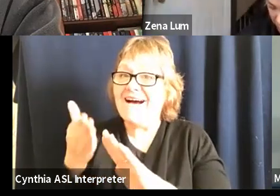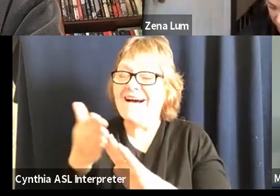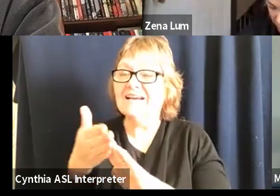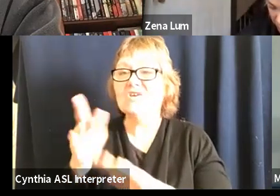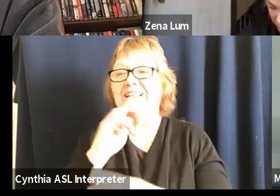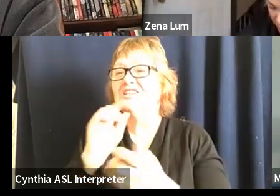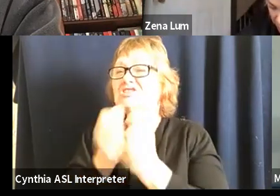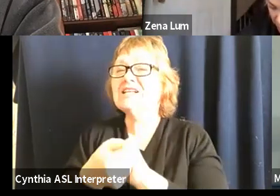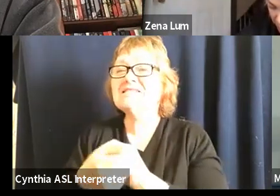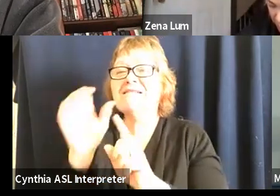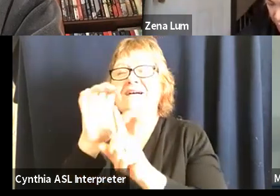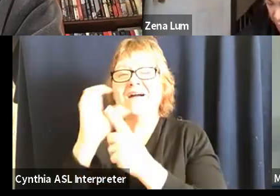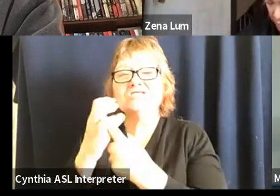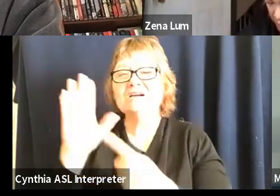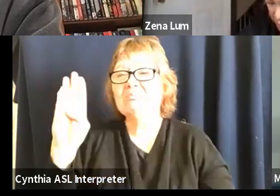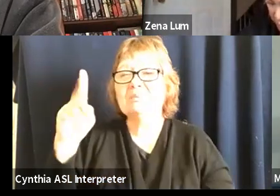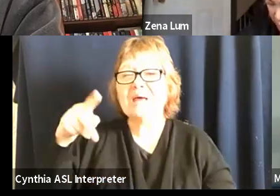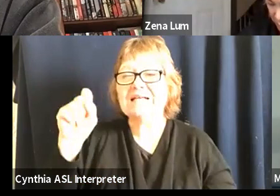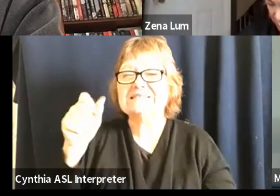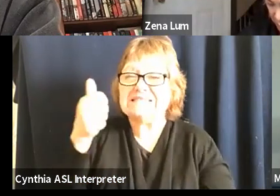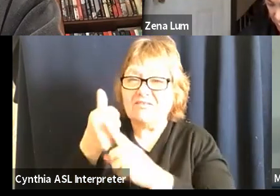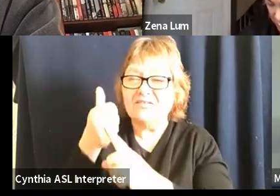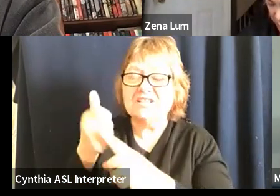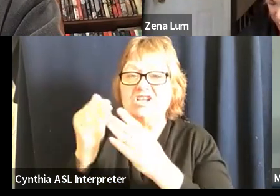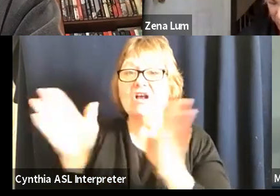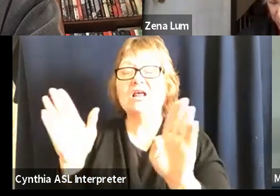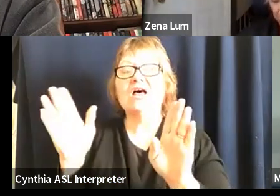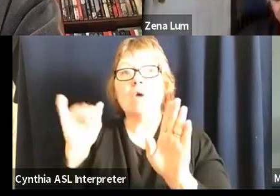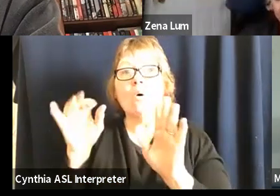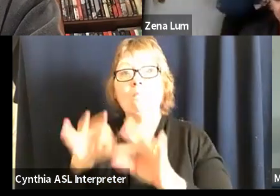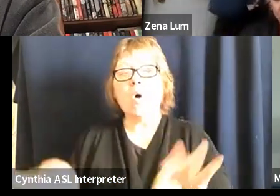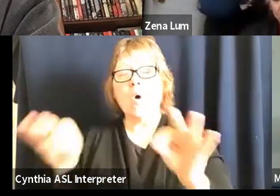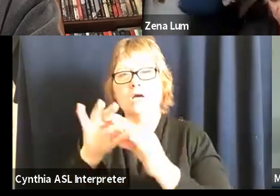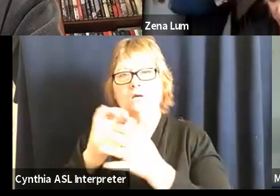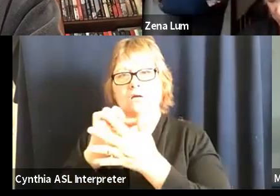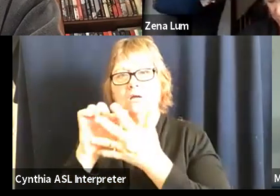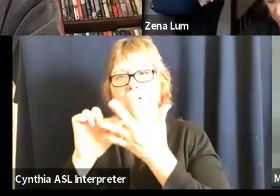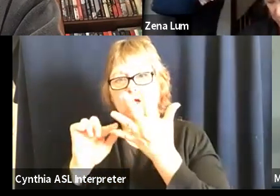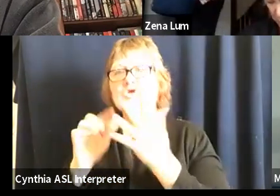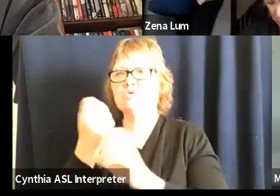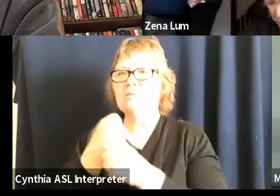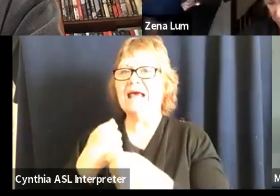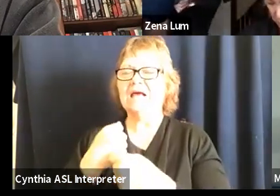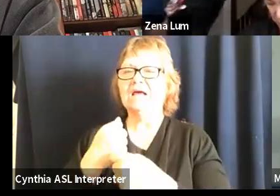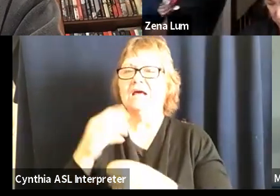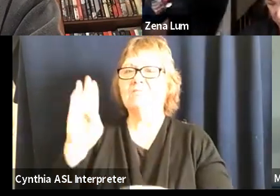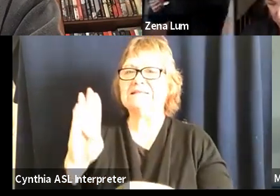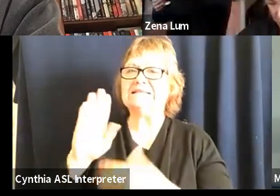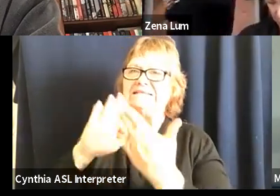changing the culture of the Boston Public Schools in general, these are all crucial components of making Boston the city we need it to